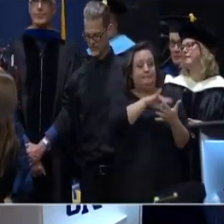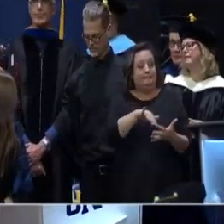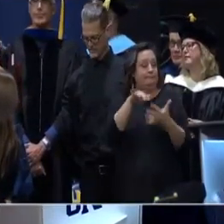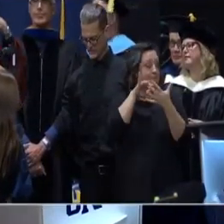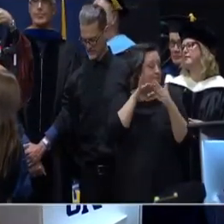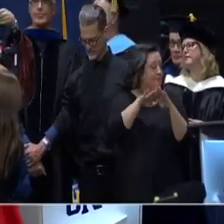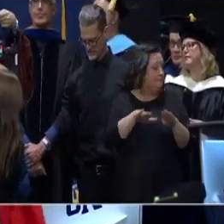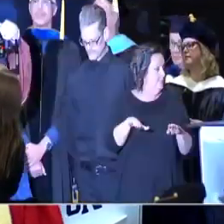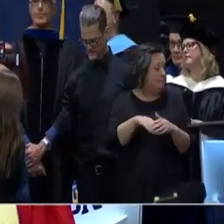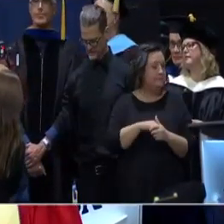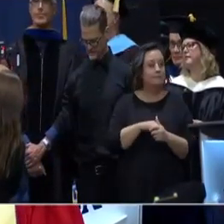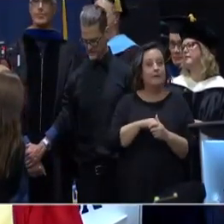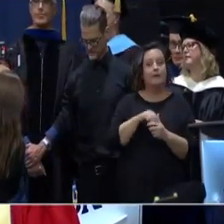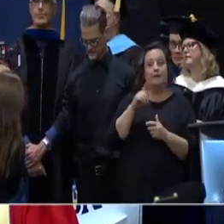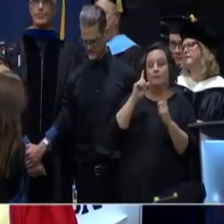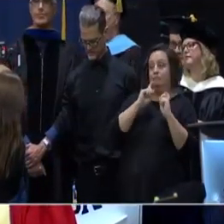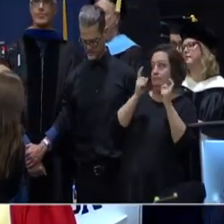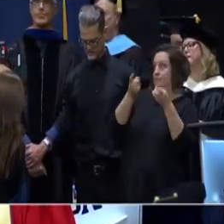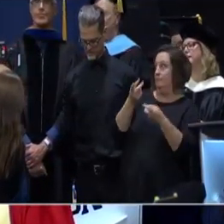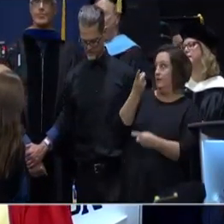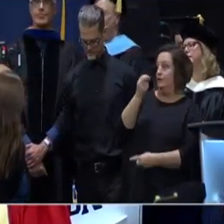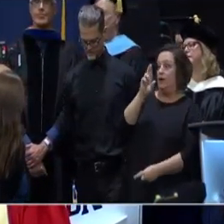professor, Dr. Dunhauer.